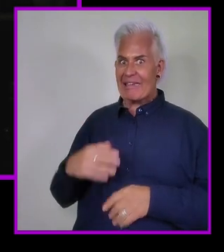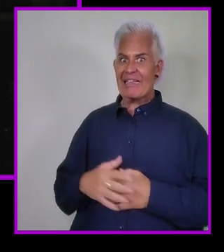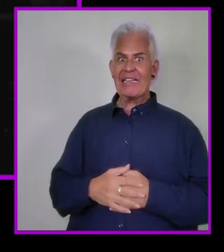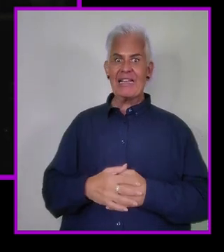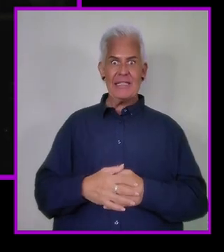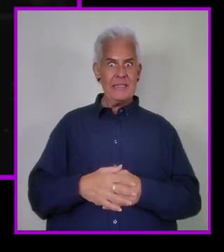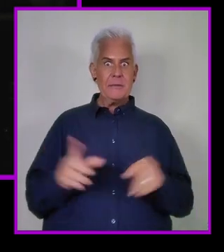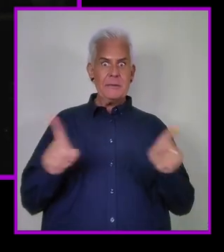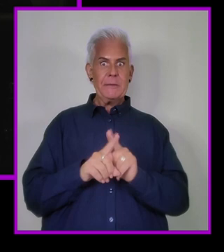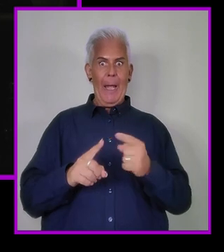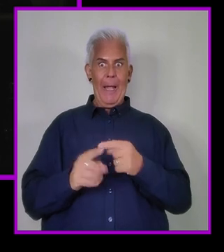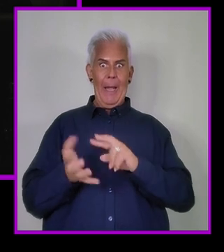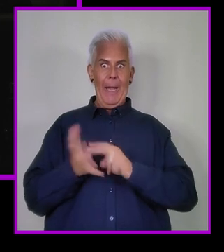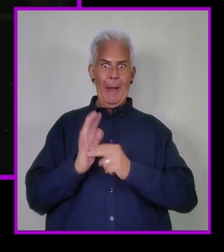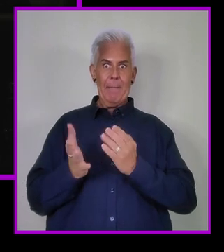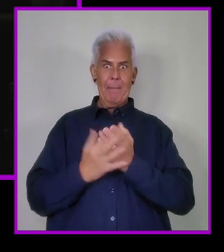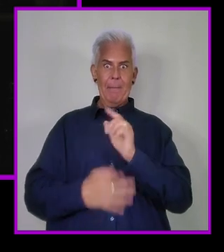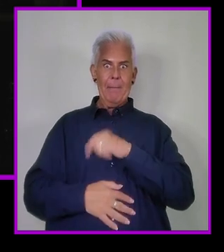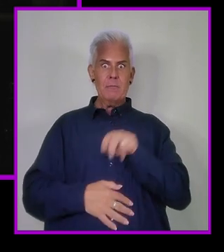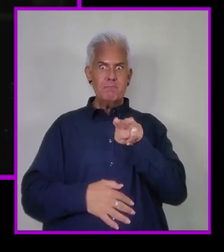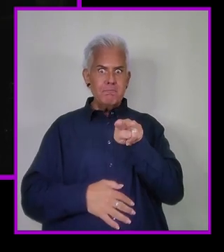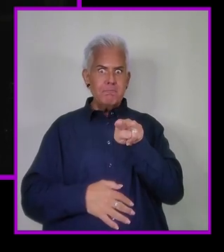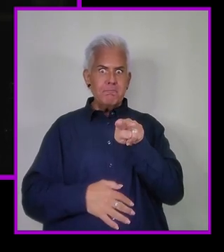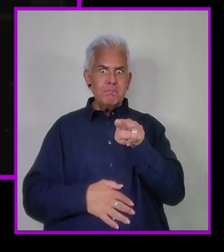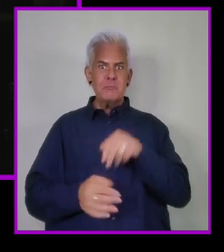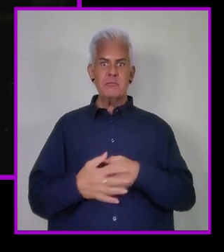She gave Eddie Redmayne exactly the same spiel.